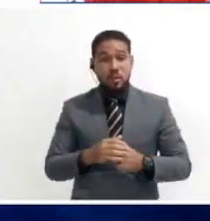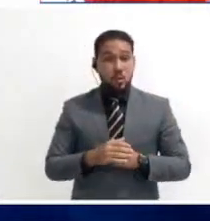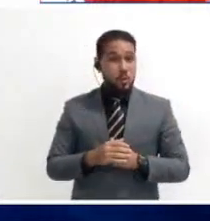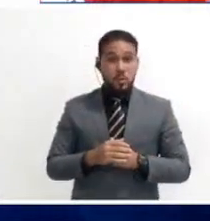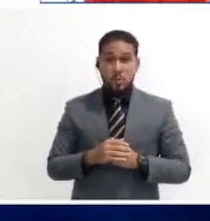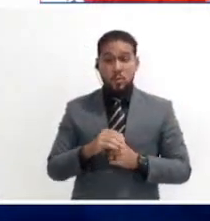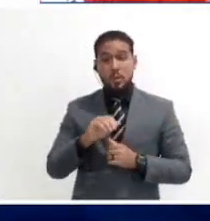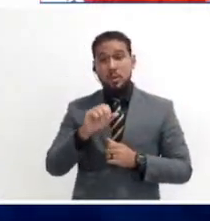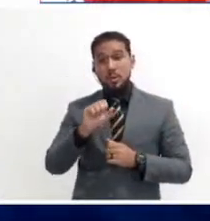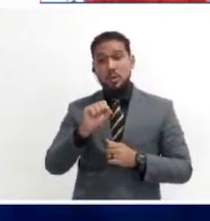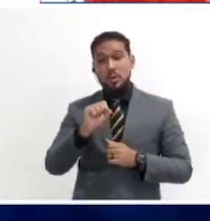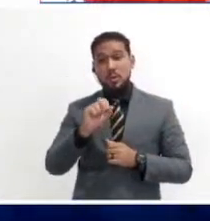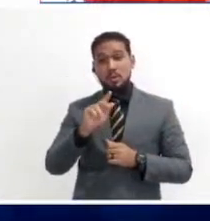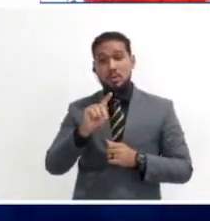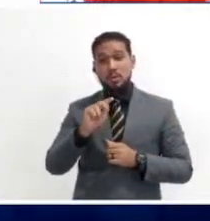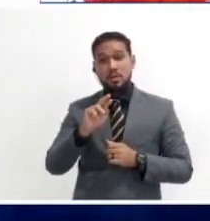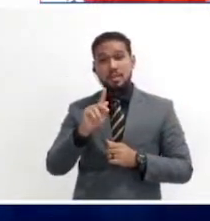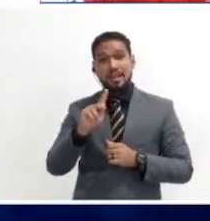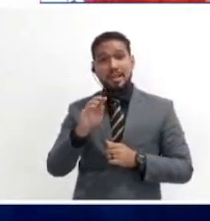you can see also